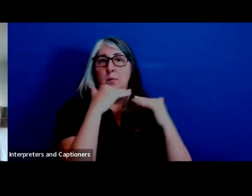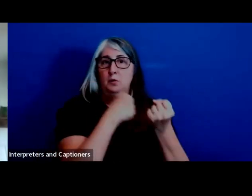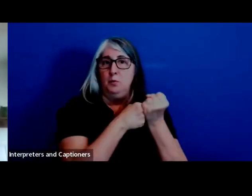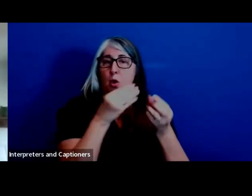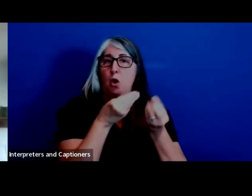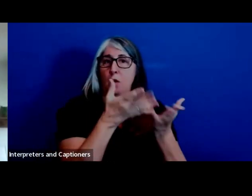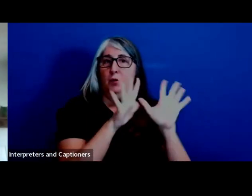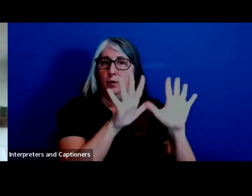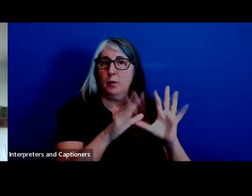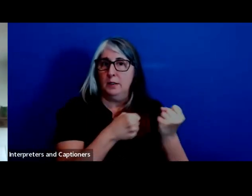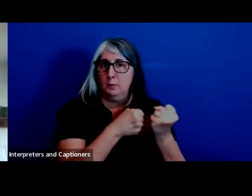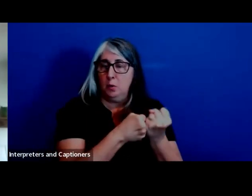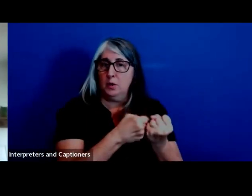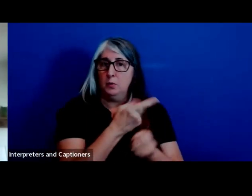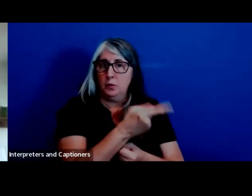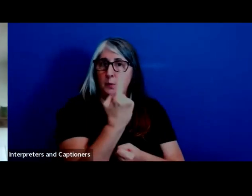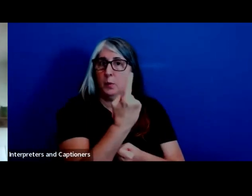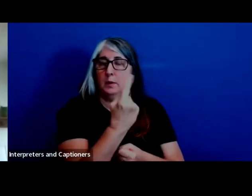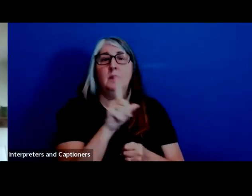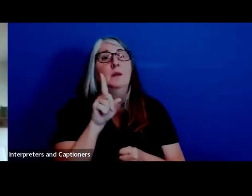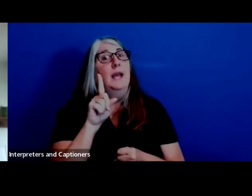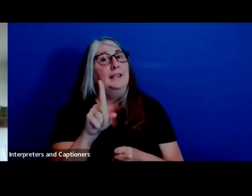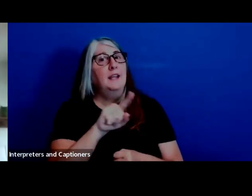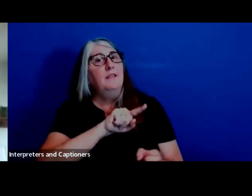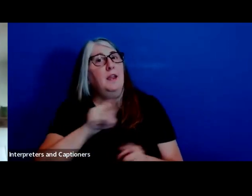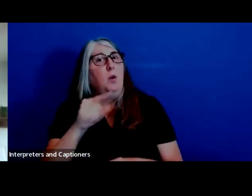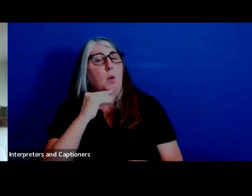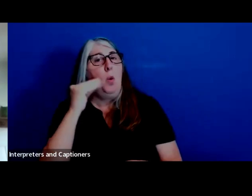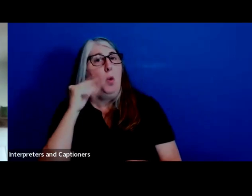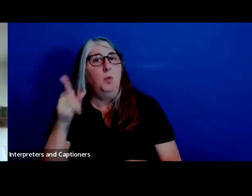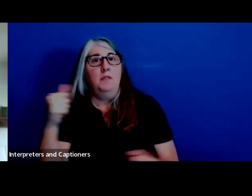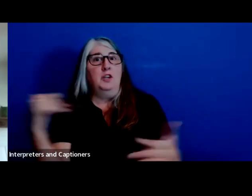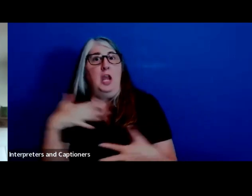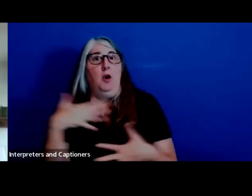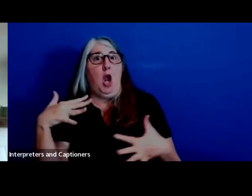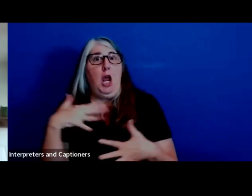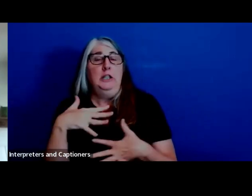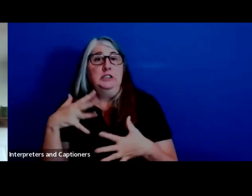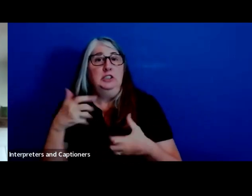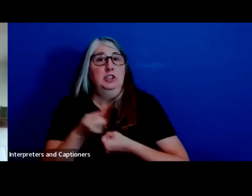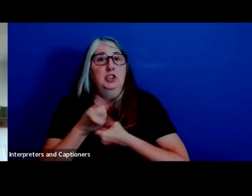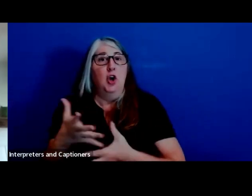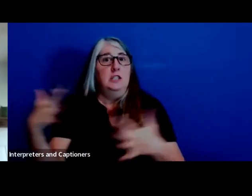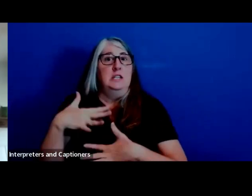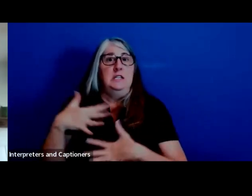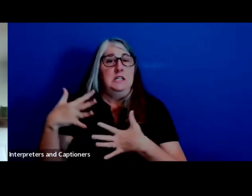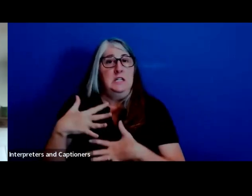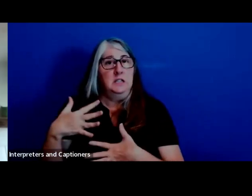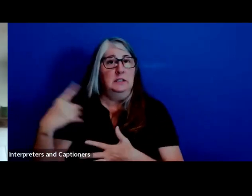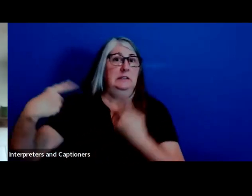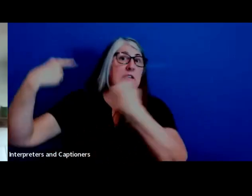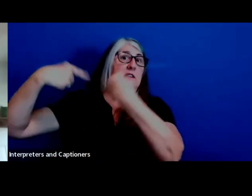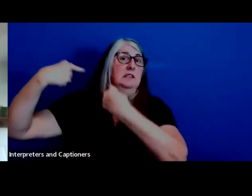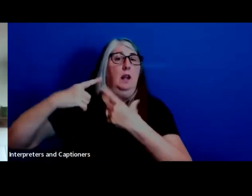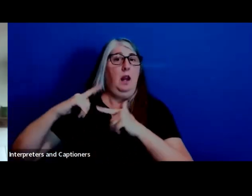really great support to somebody. And yet they go back home and they're terrorized. It's just canceled. It's completely wiped out. So